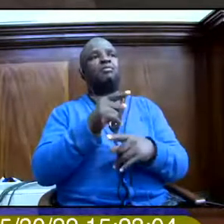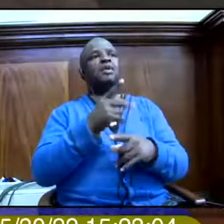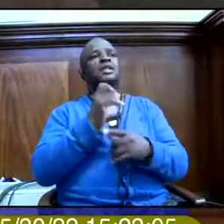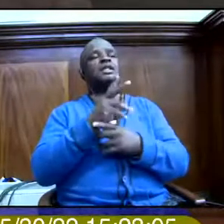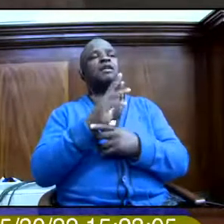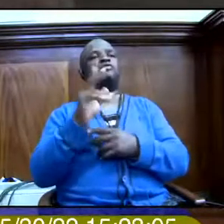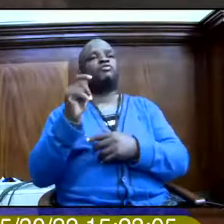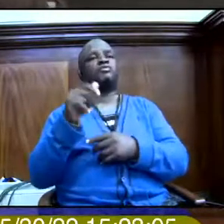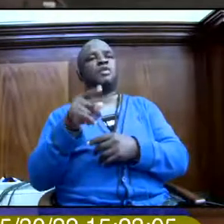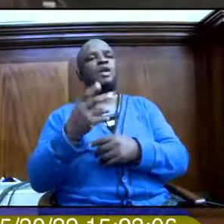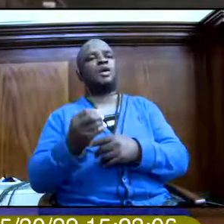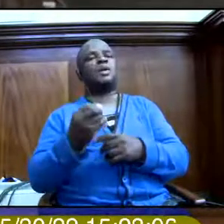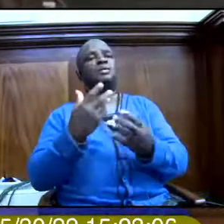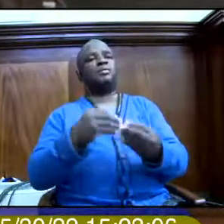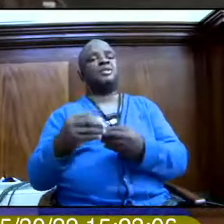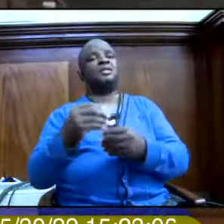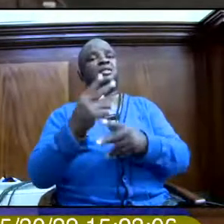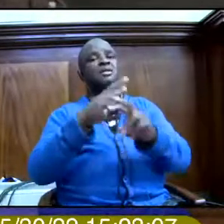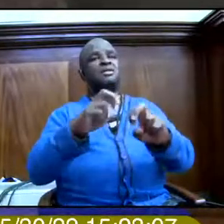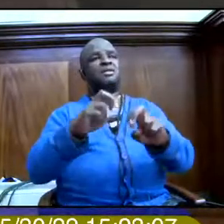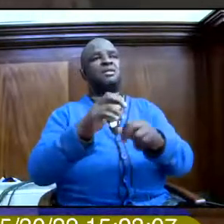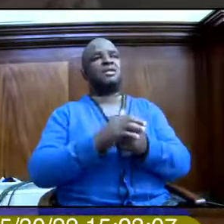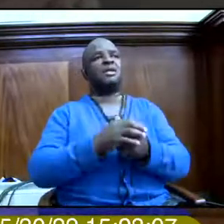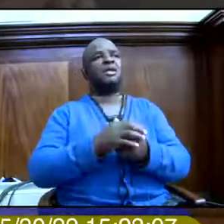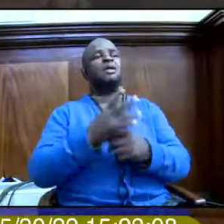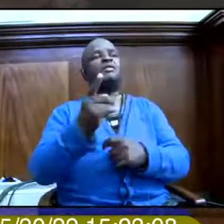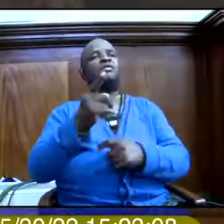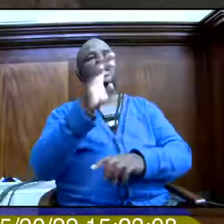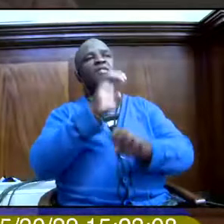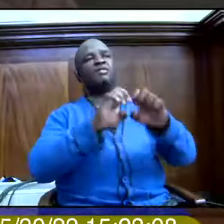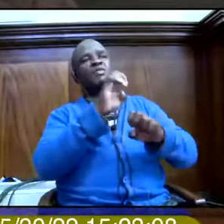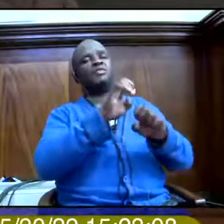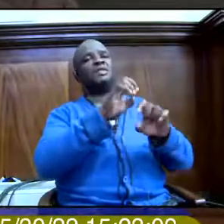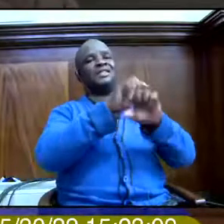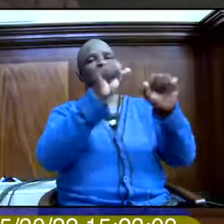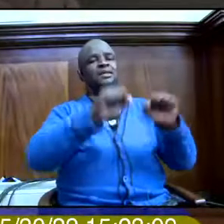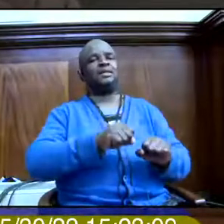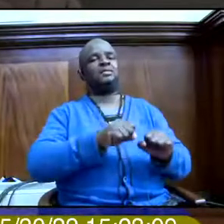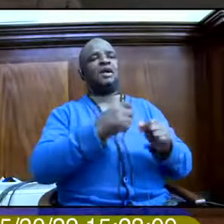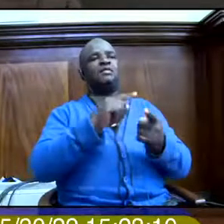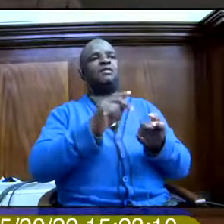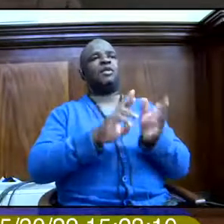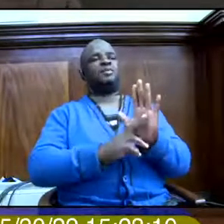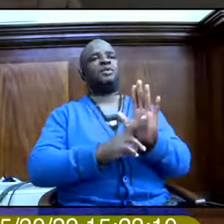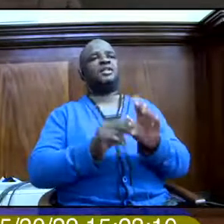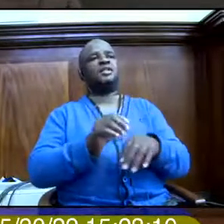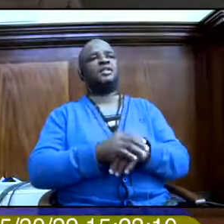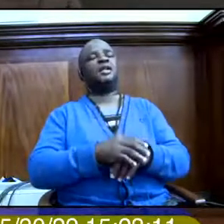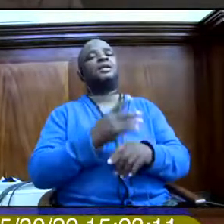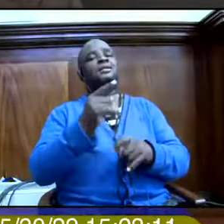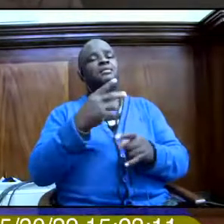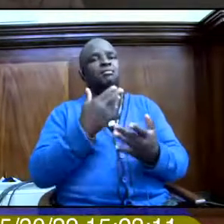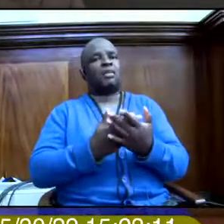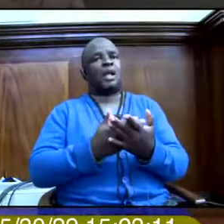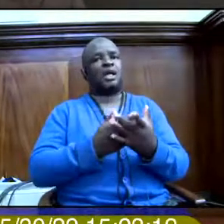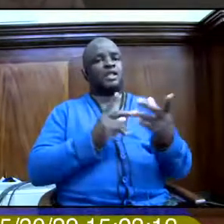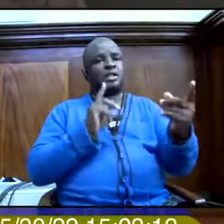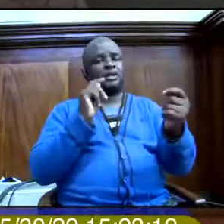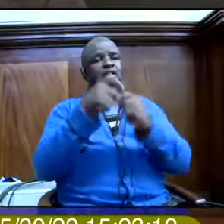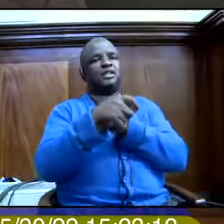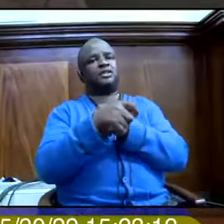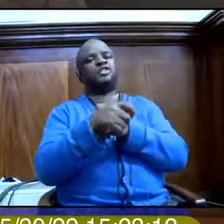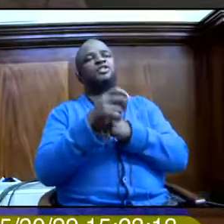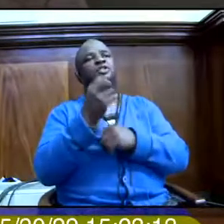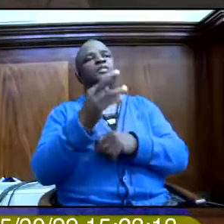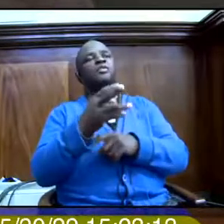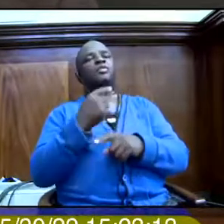embarking on a research study to evaluate models of representation that will shift the emphasis